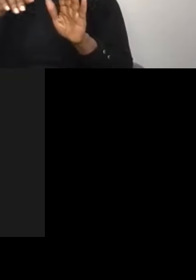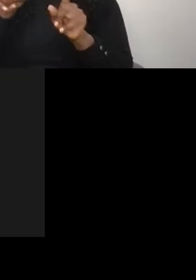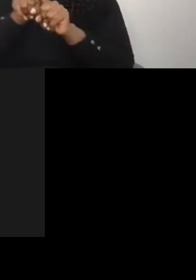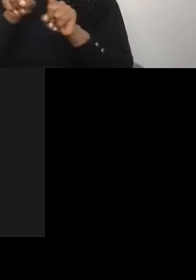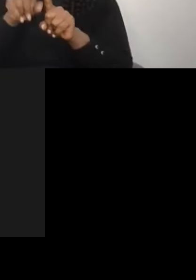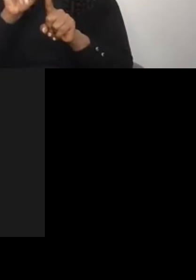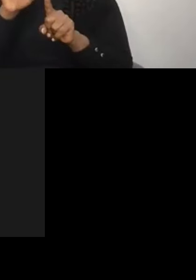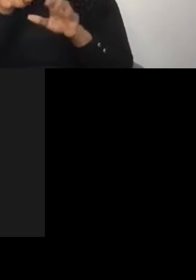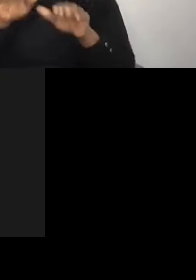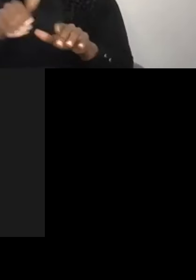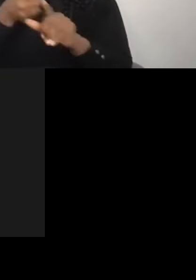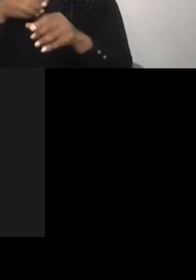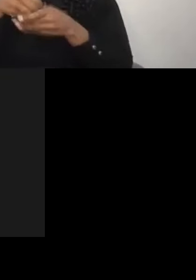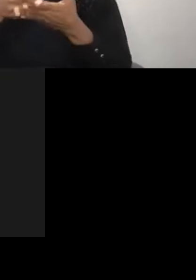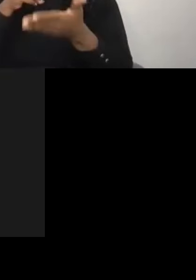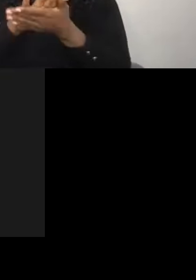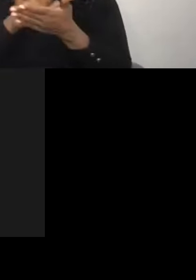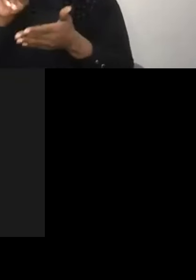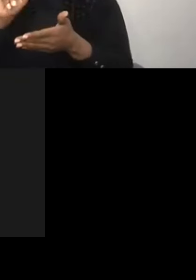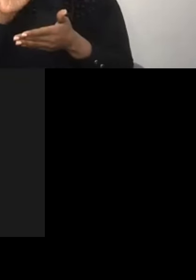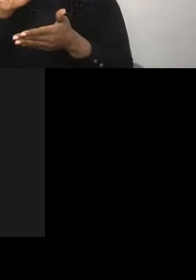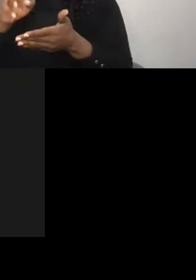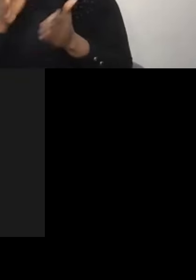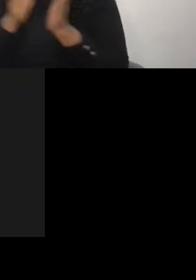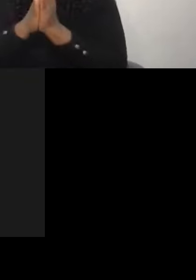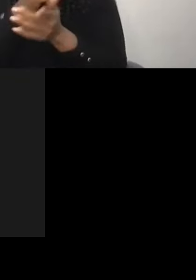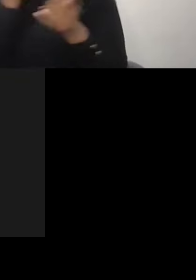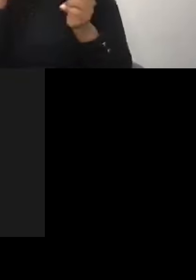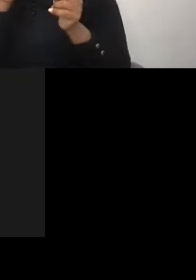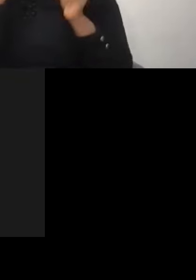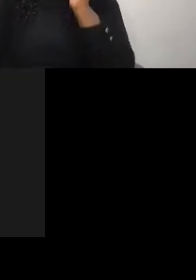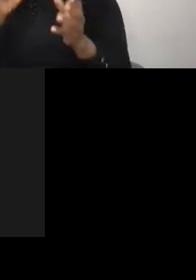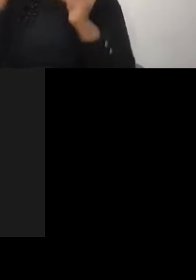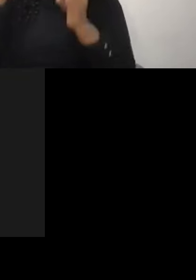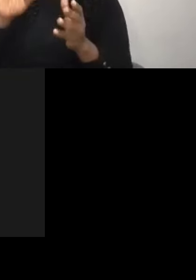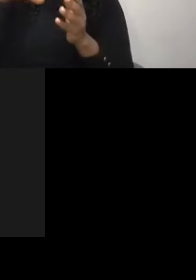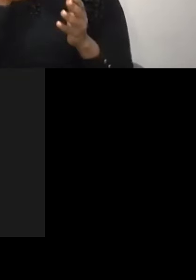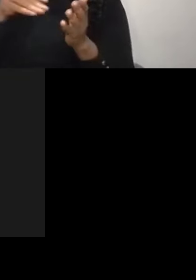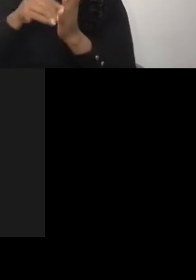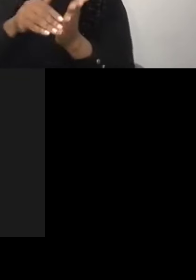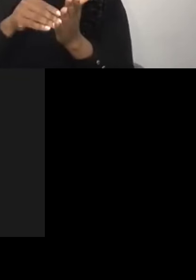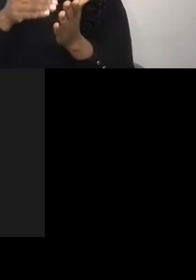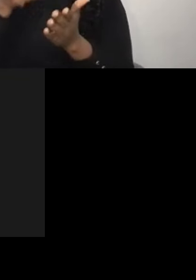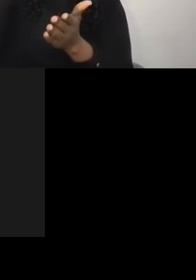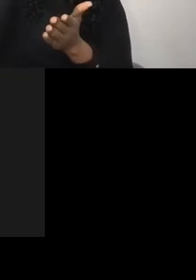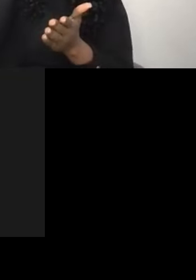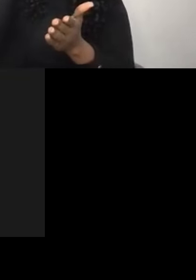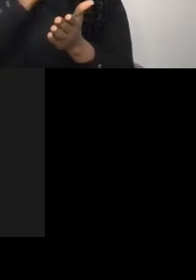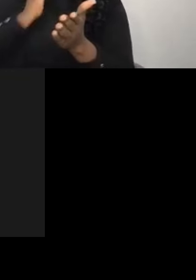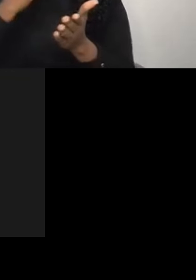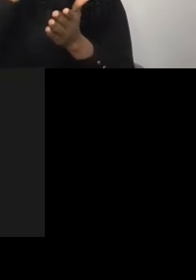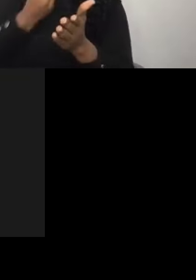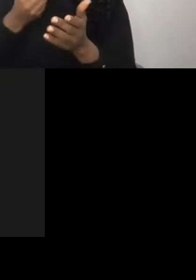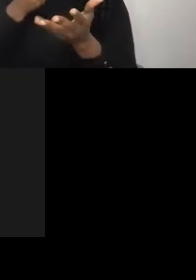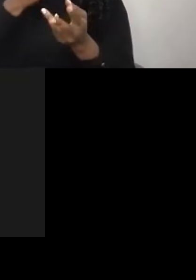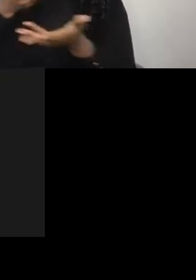your child is in preschool or in daycare, sort of asking those individuals who often have a wealth of experience just sort of being with